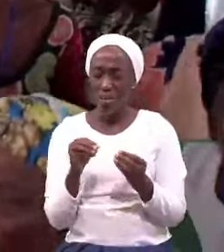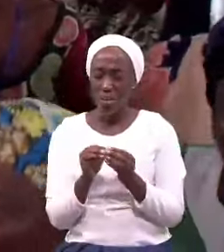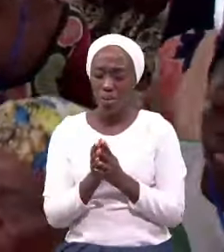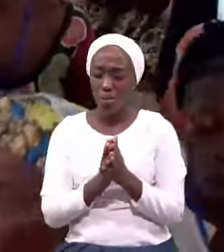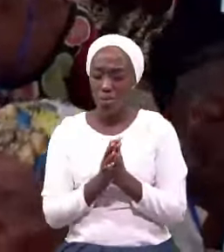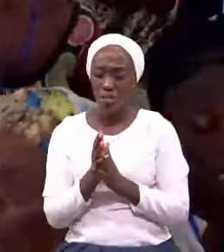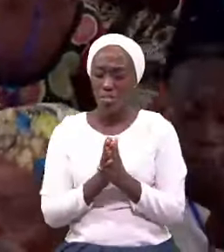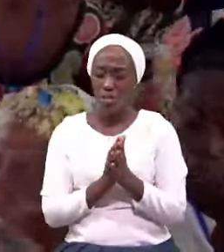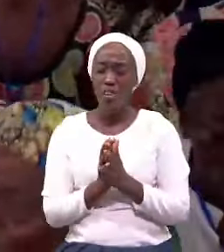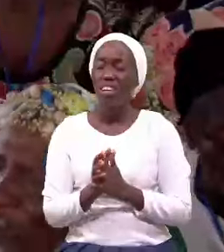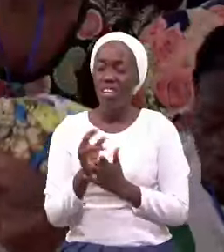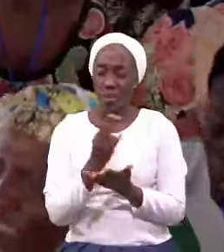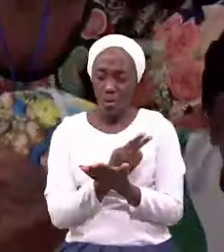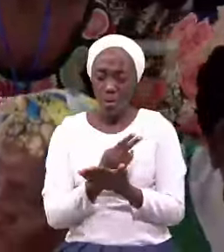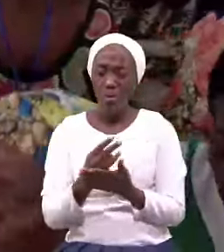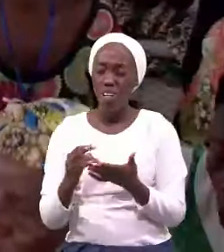It's coming.